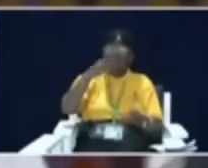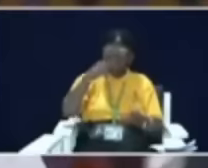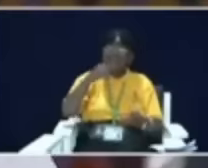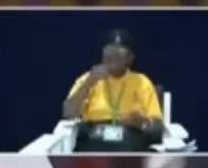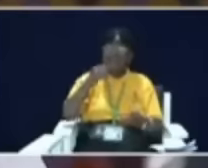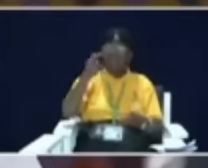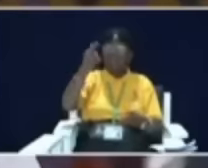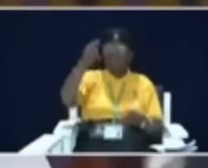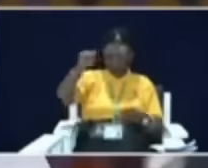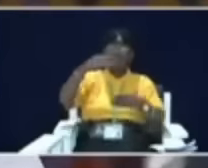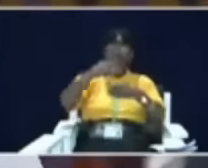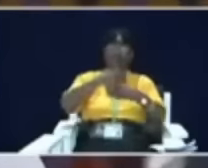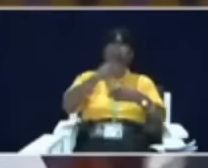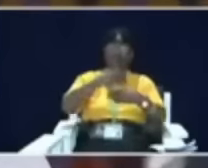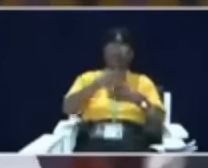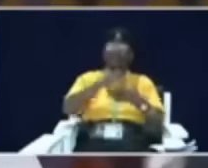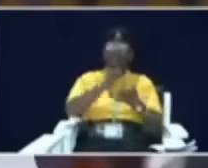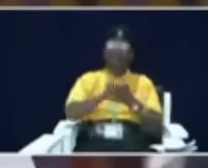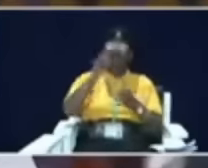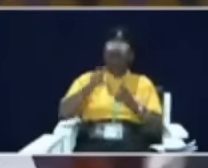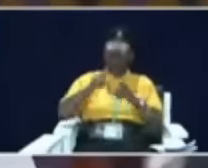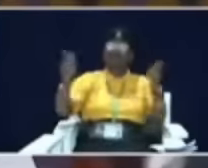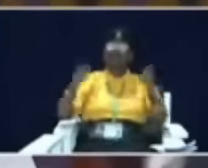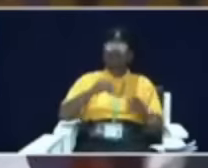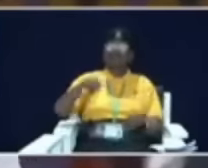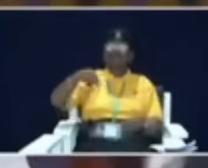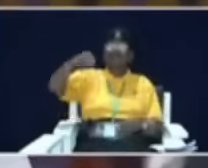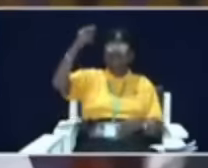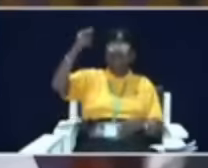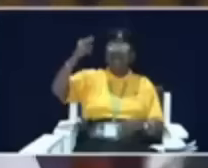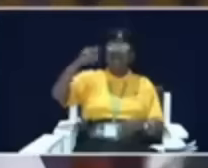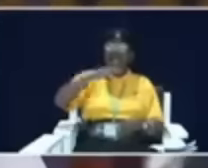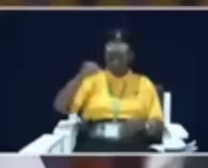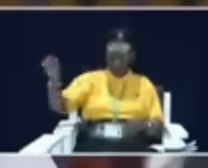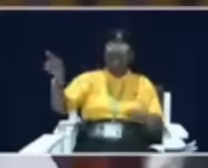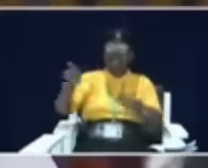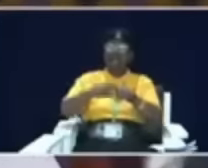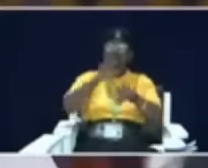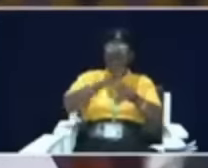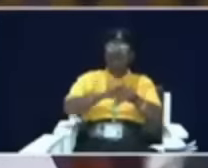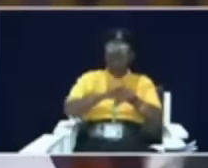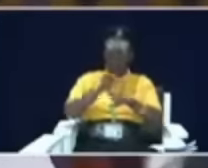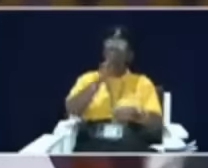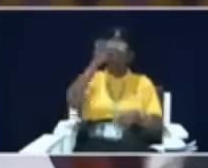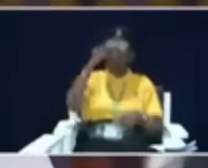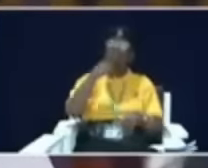the walls that are great and high, etc., etc., is telling